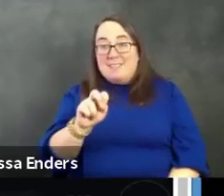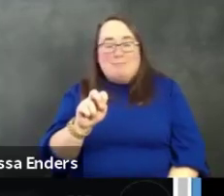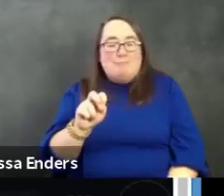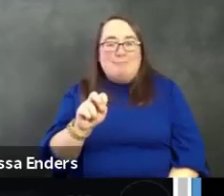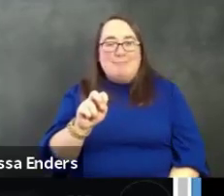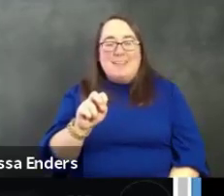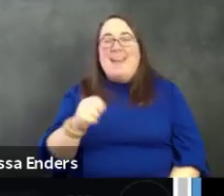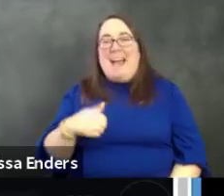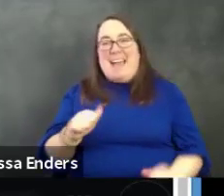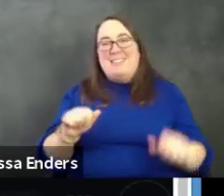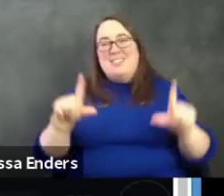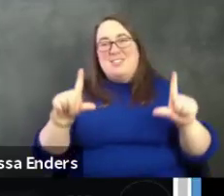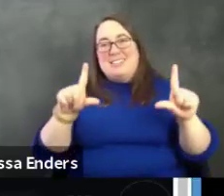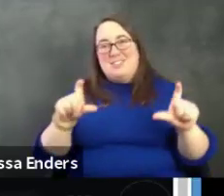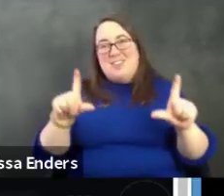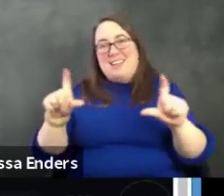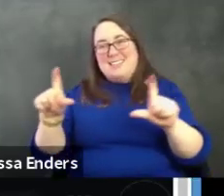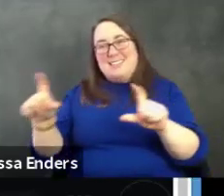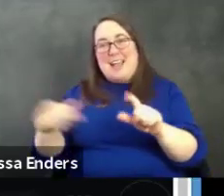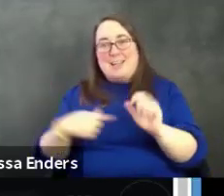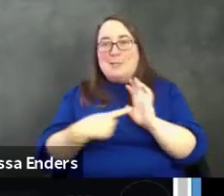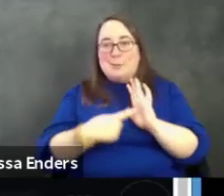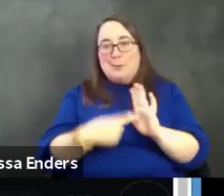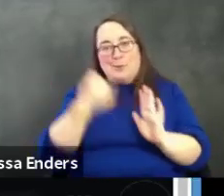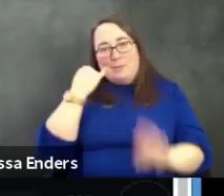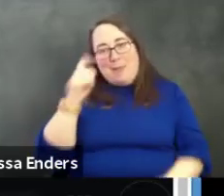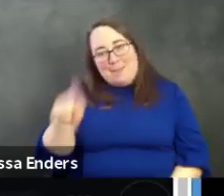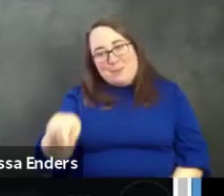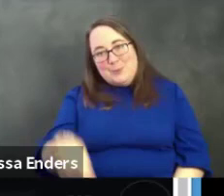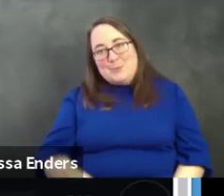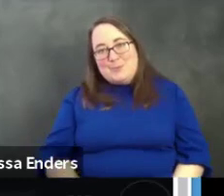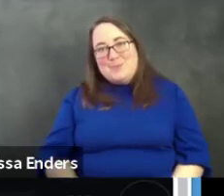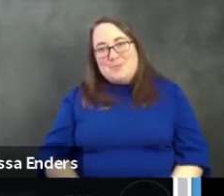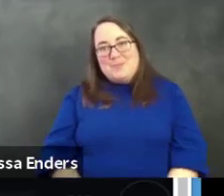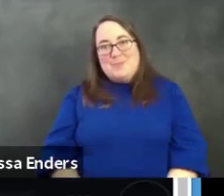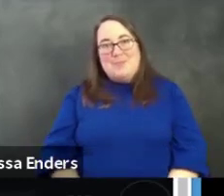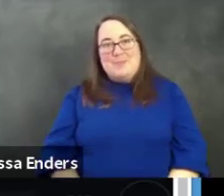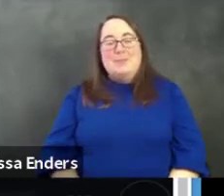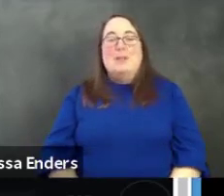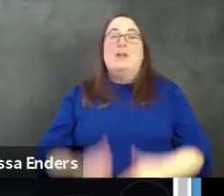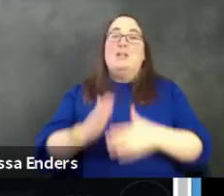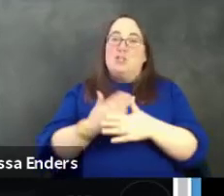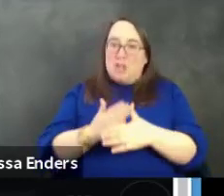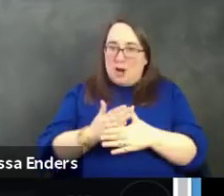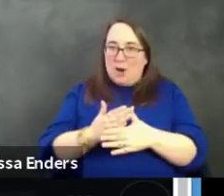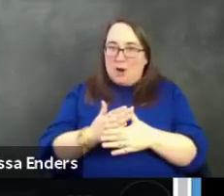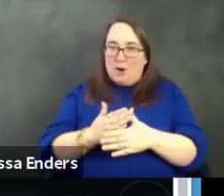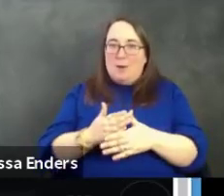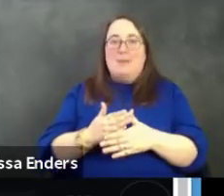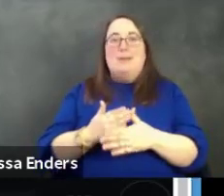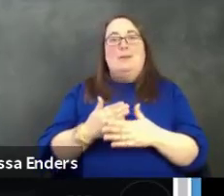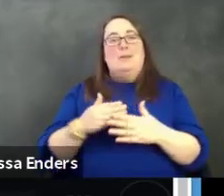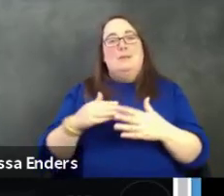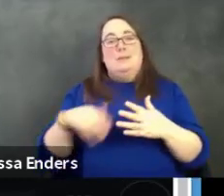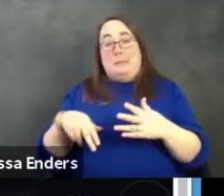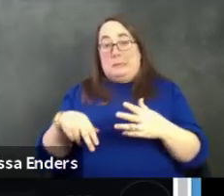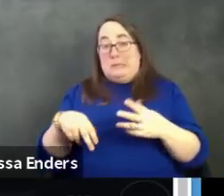have screenshots of what this looks like. Share, loading classes. It's thinking. All